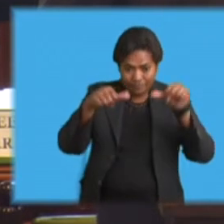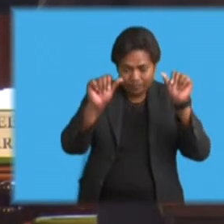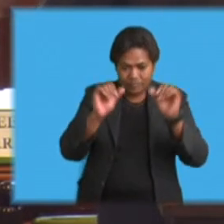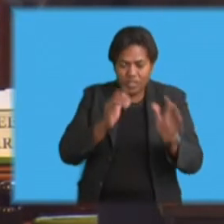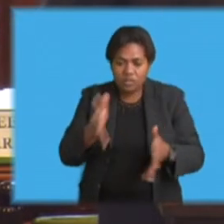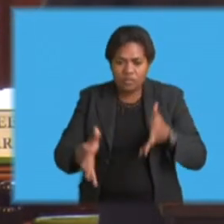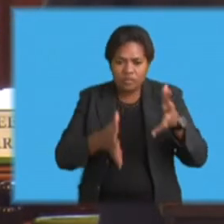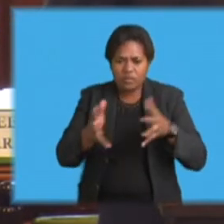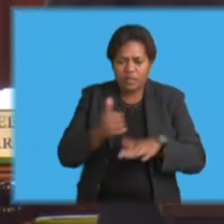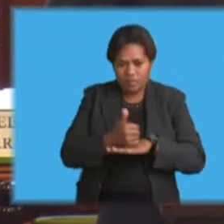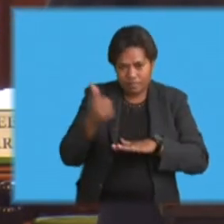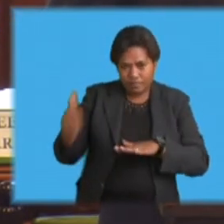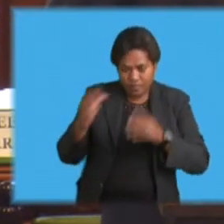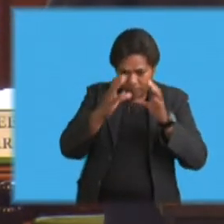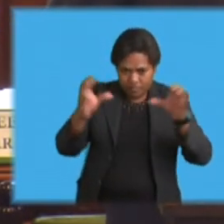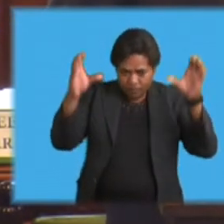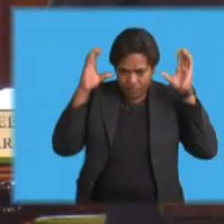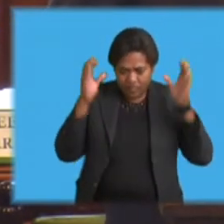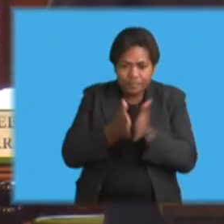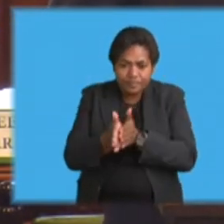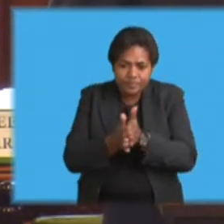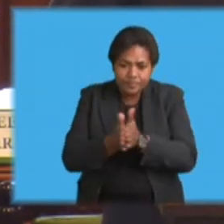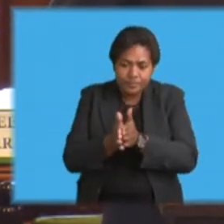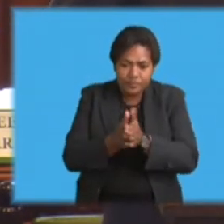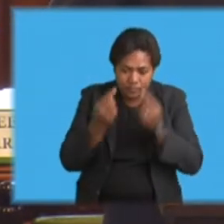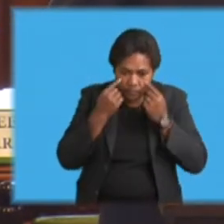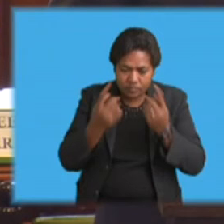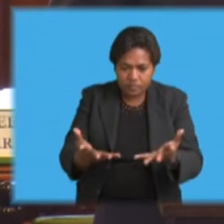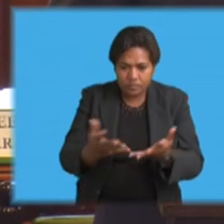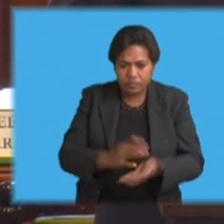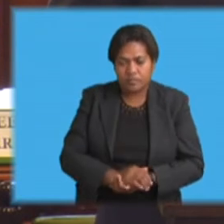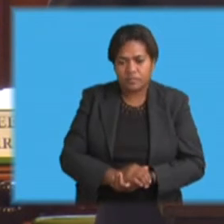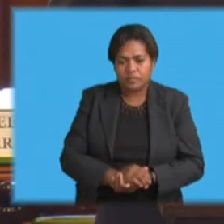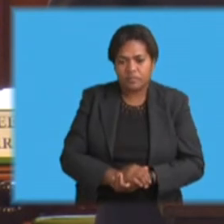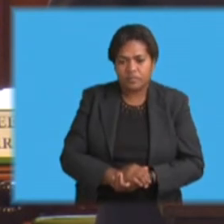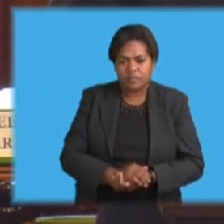of Tuvalu has shown interest in the engagement of paramedics and other fields